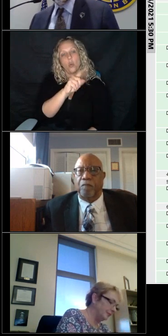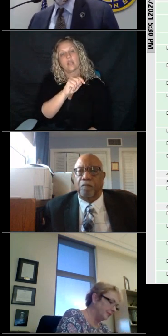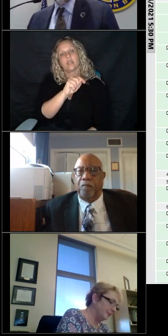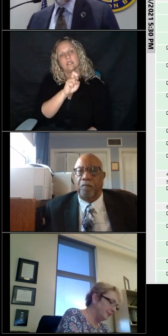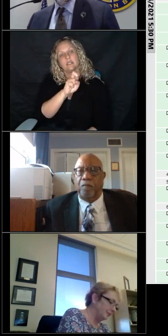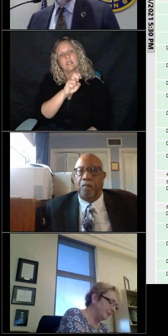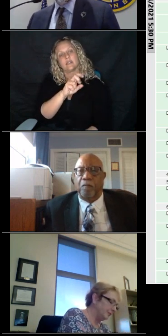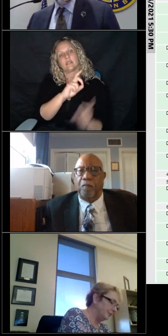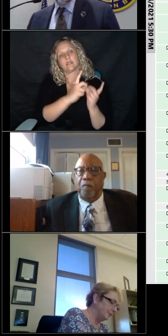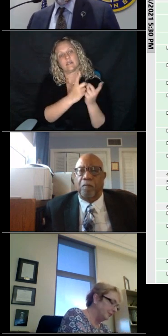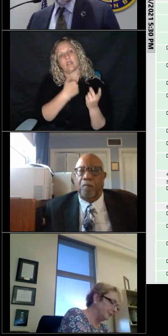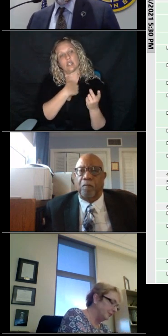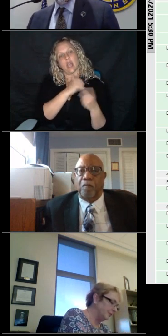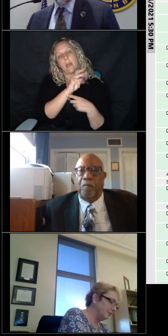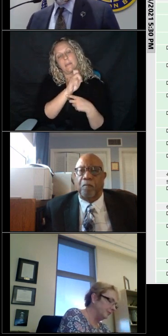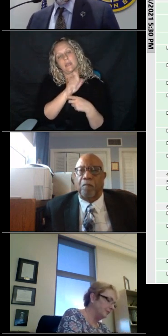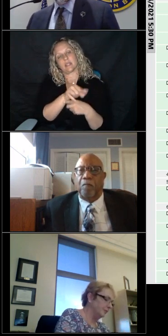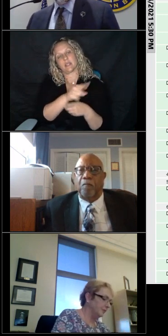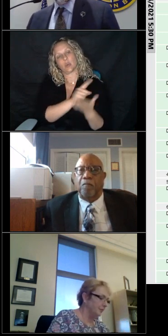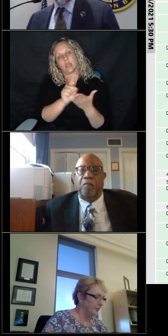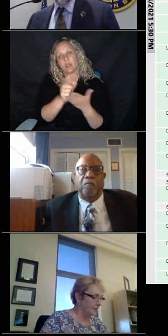Gary?